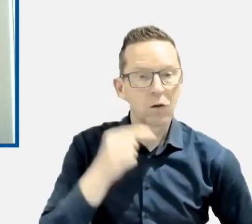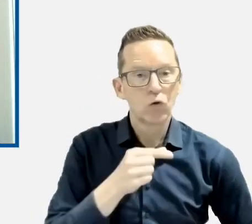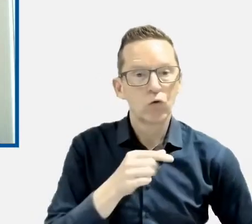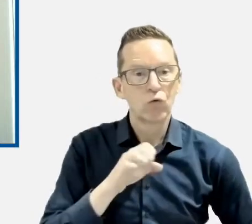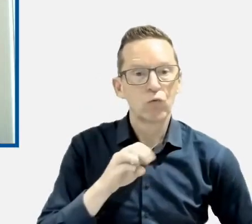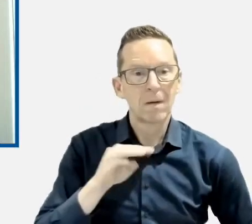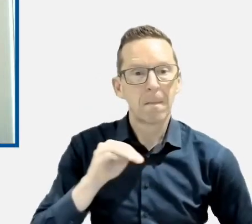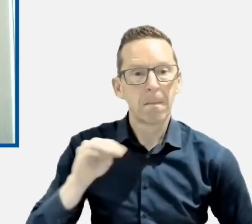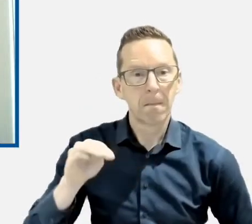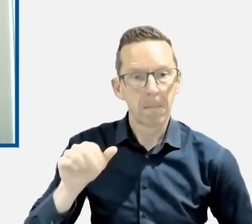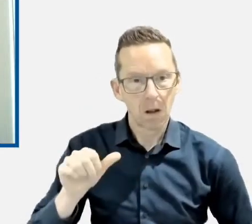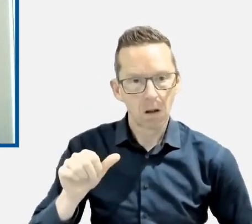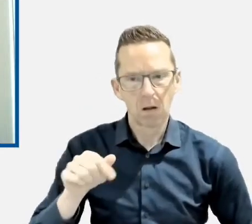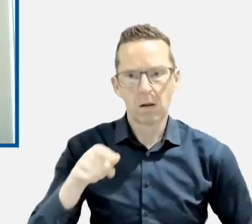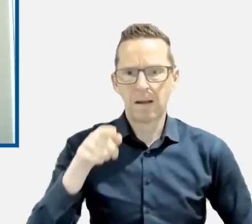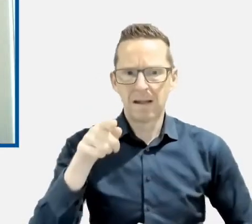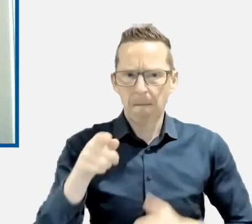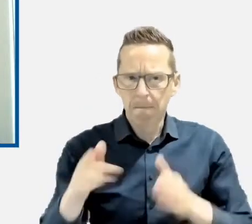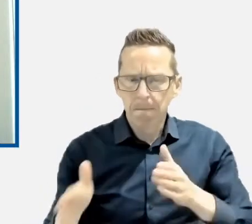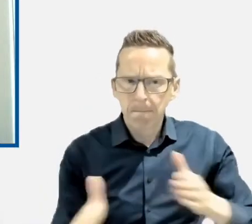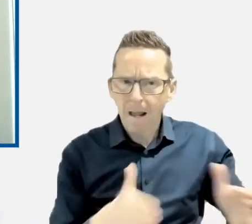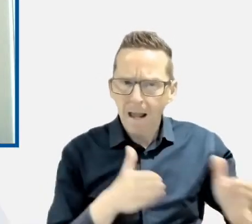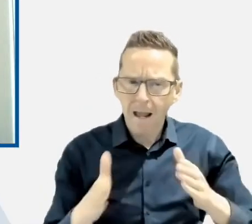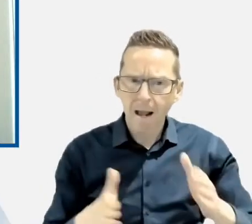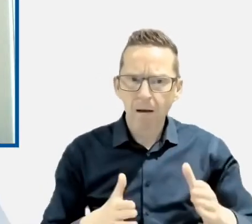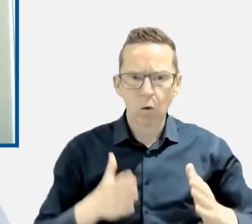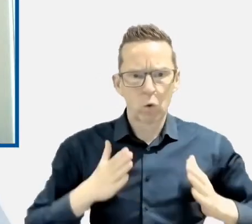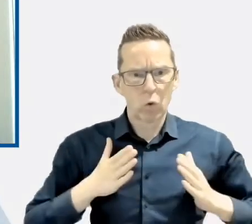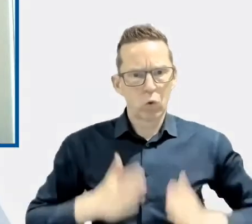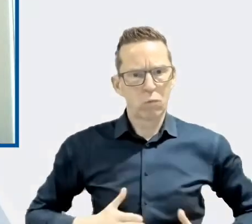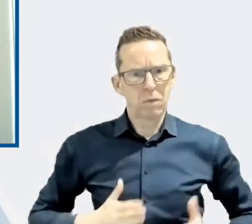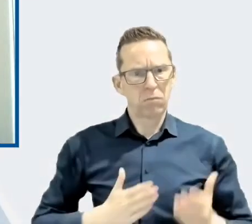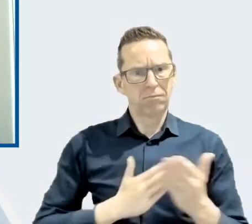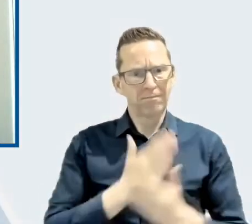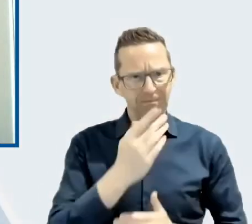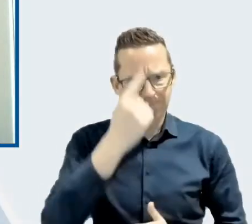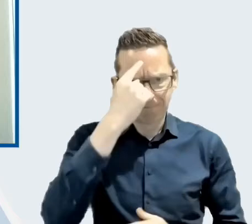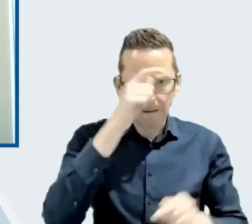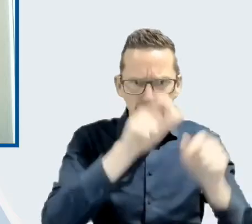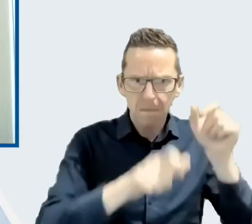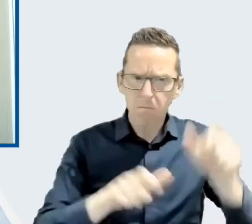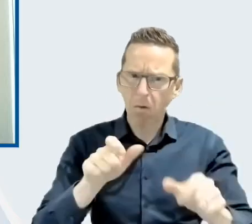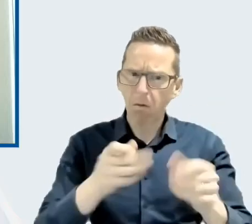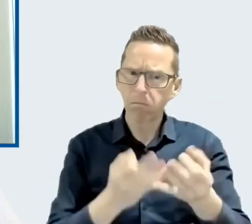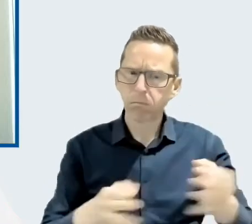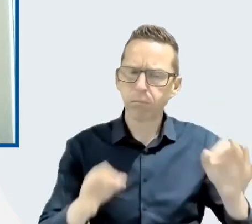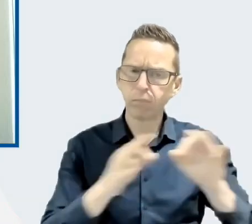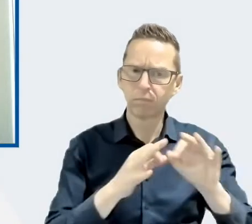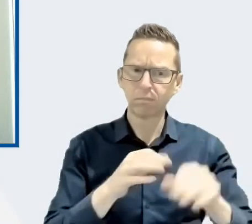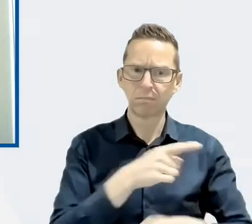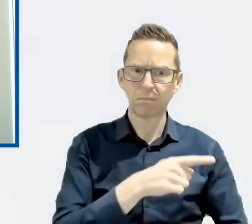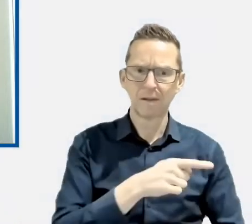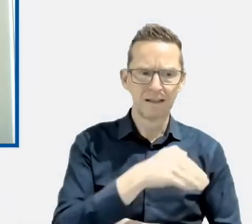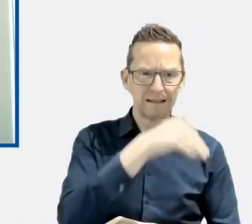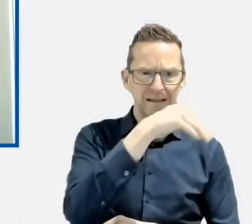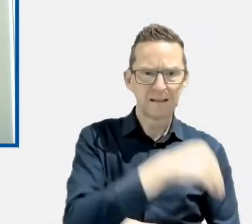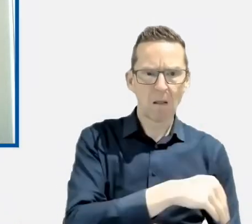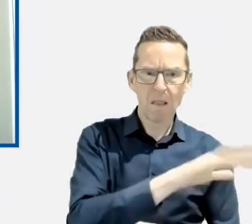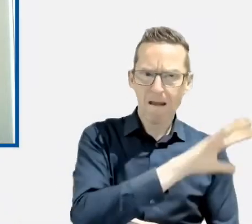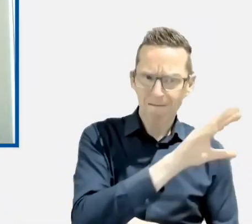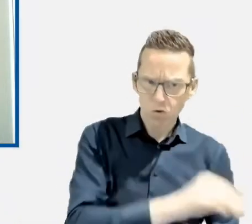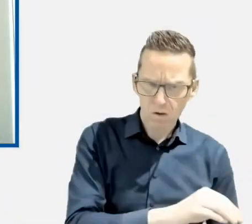and Operations in Southern and Eastern Africa. So what kind of risk information is required